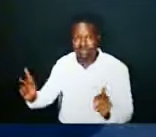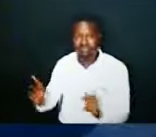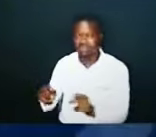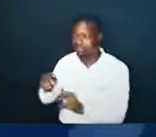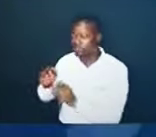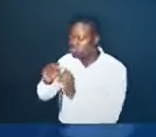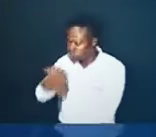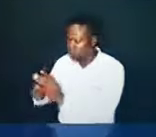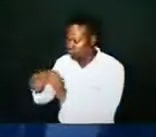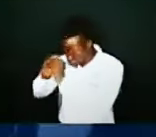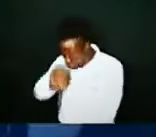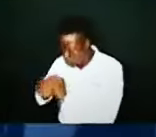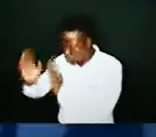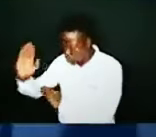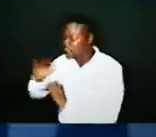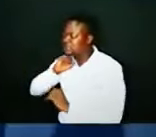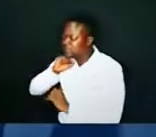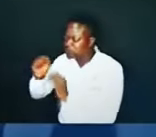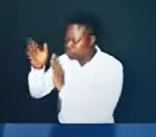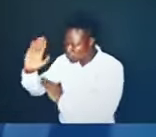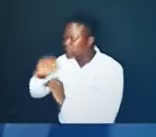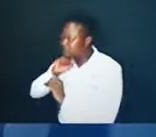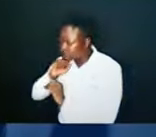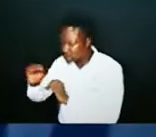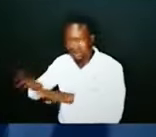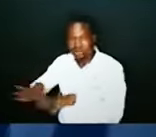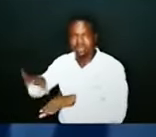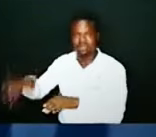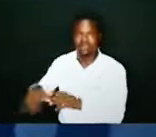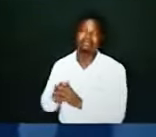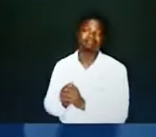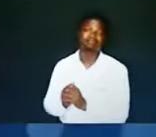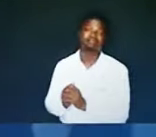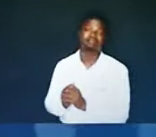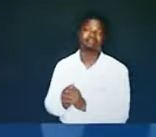See, they never took their eyes off